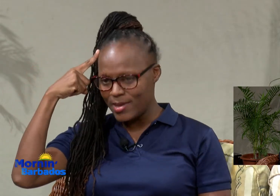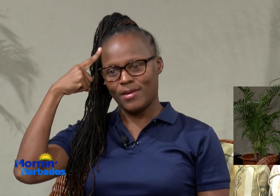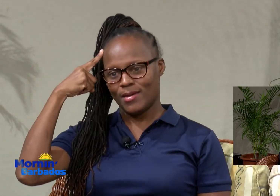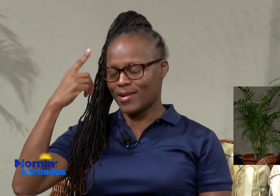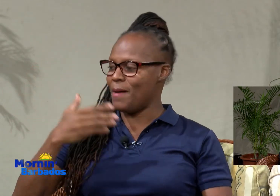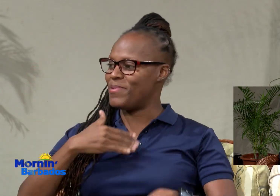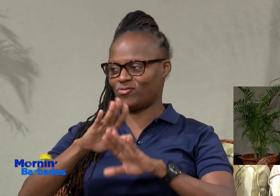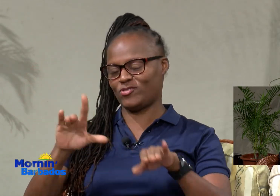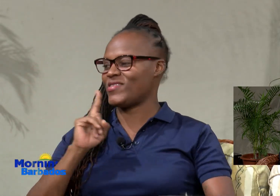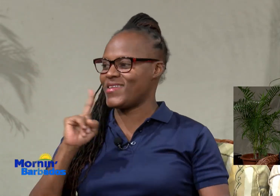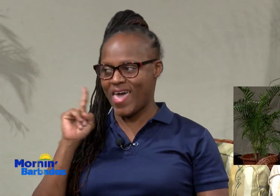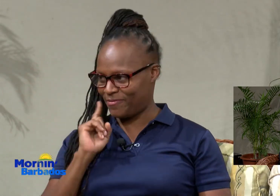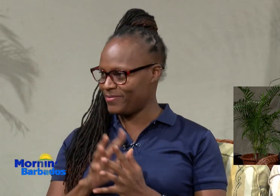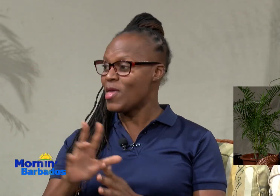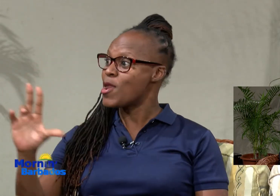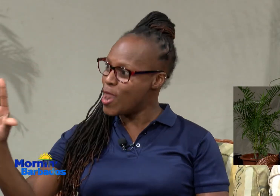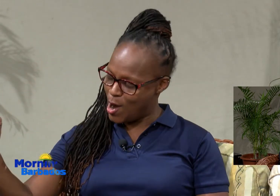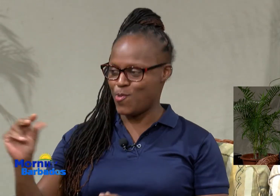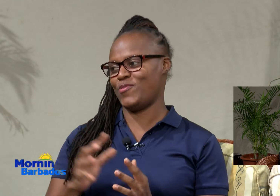understand that most people don't understand.